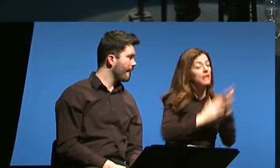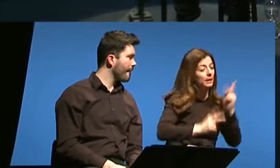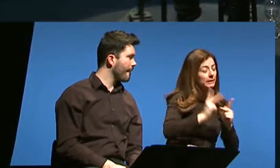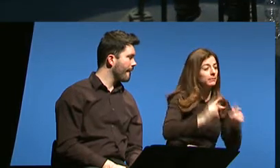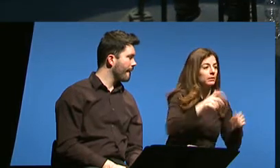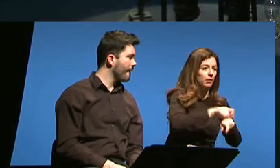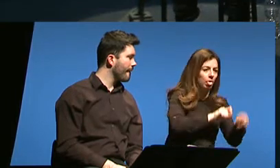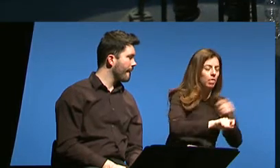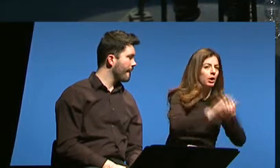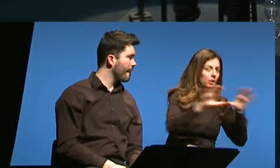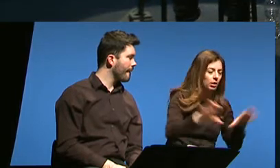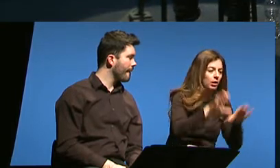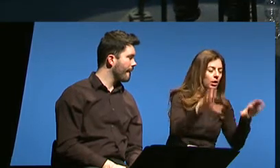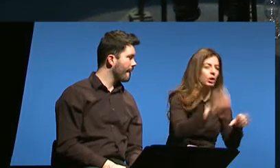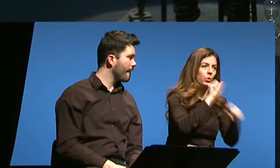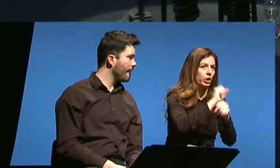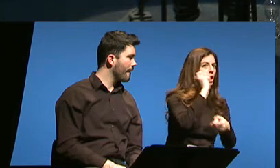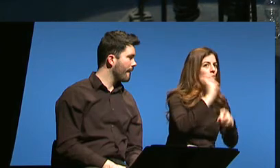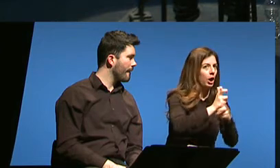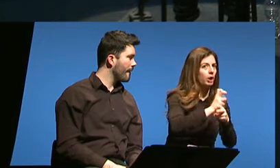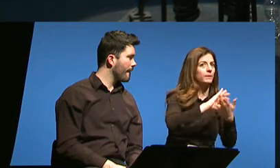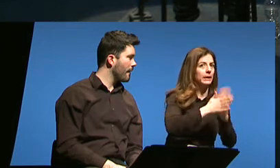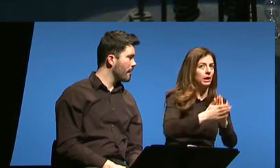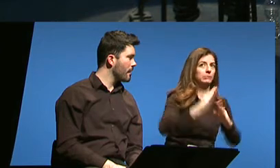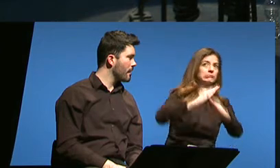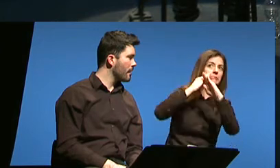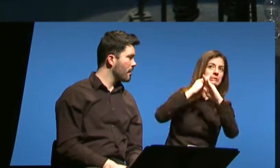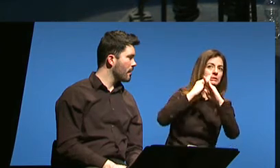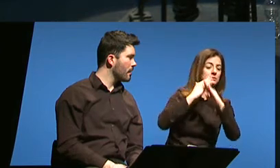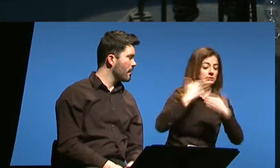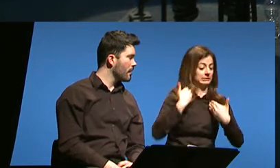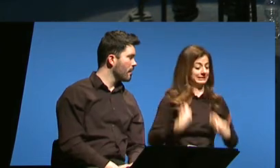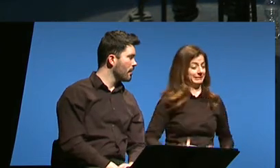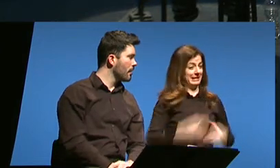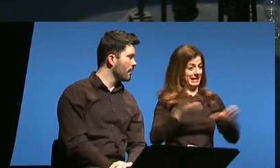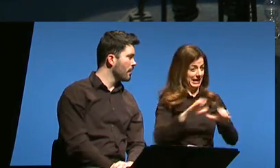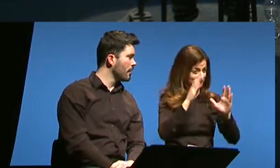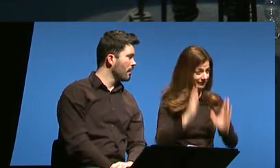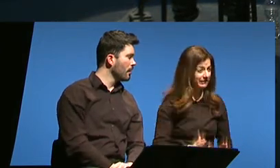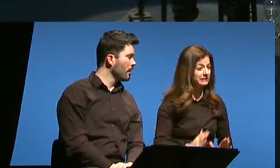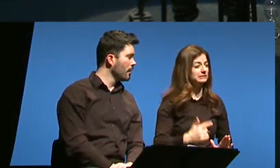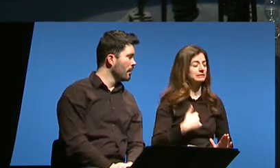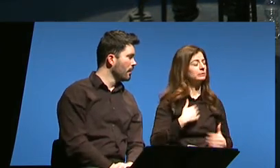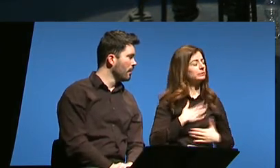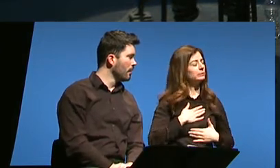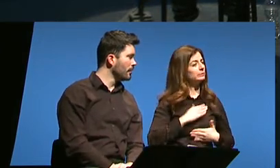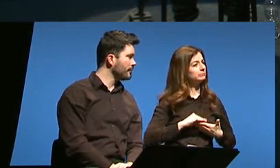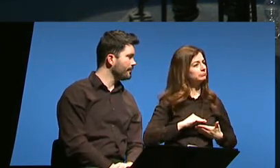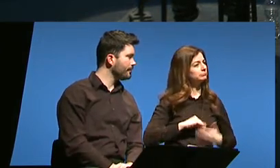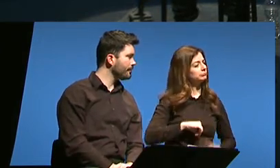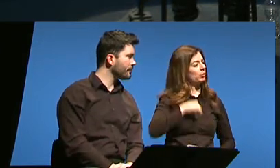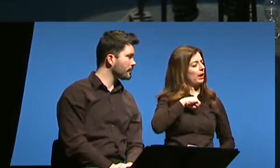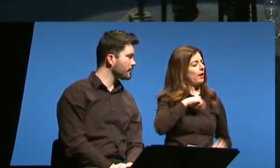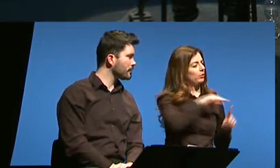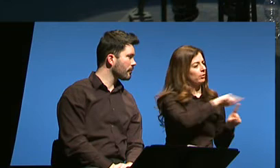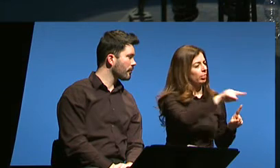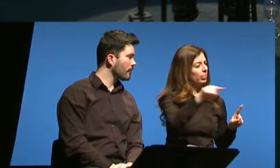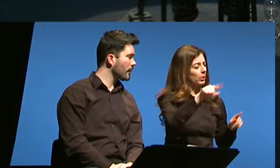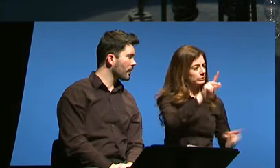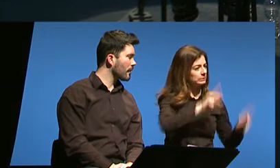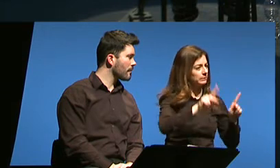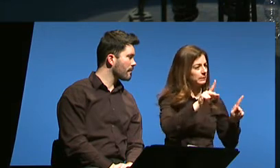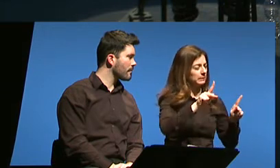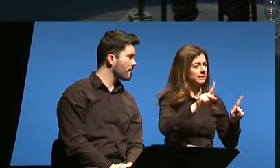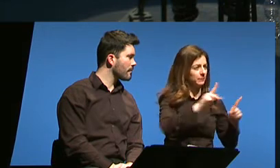longtime activist and community organizer, it gives me faith to see the widespread and sustained efforts of so many who never before thought